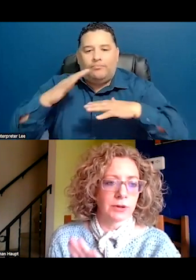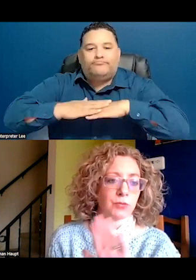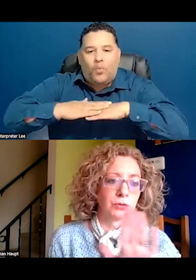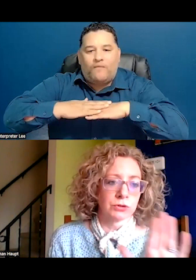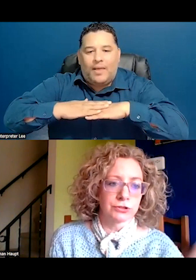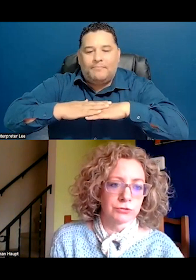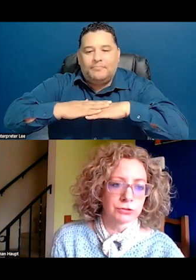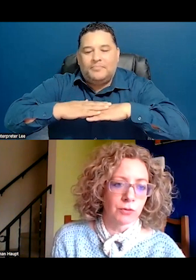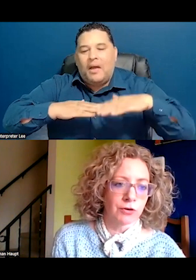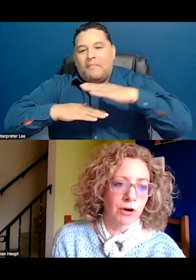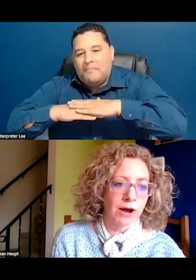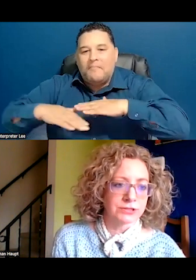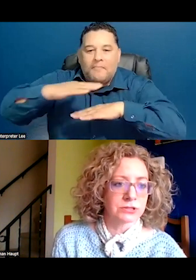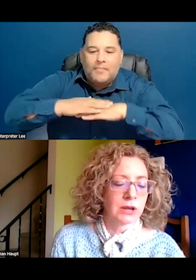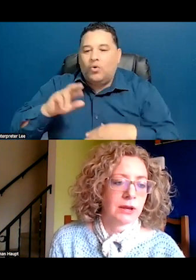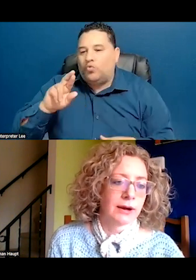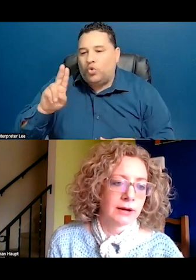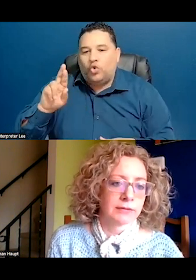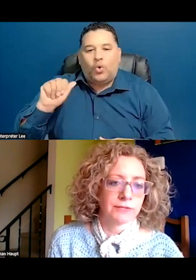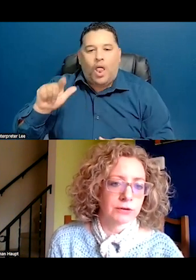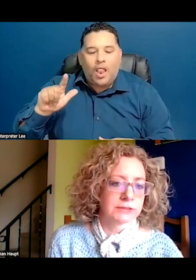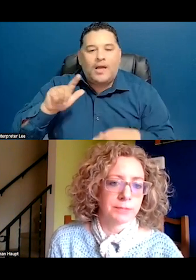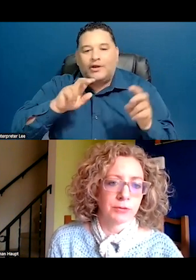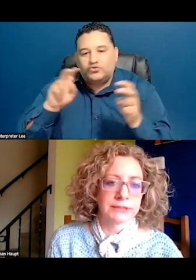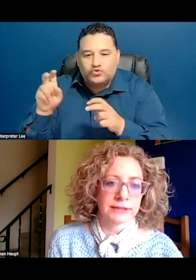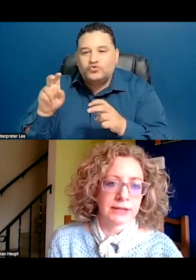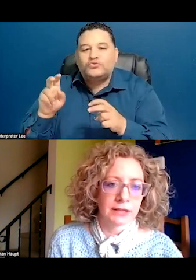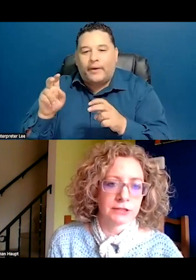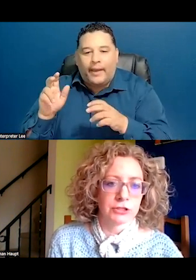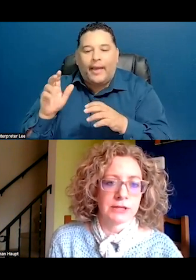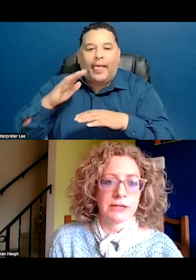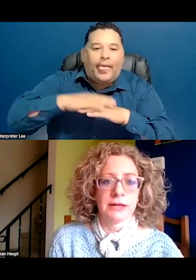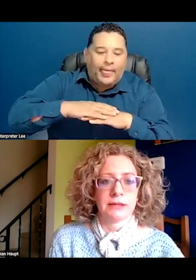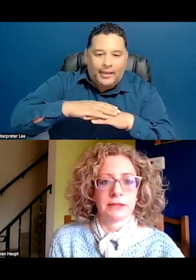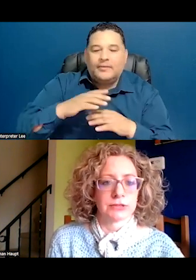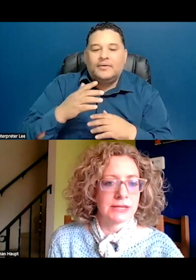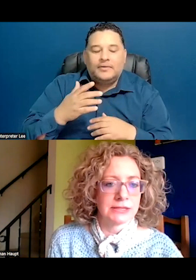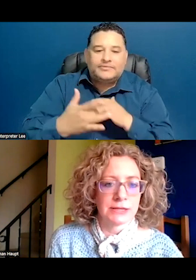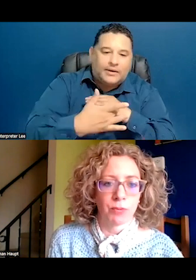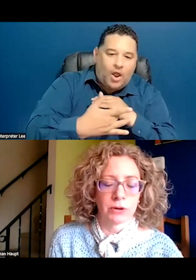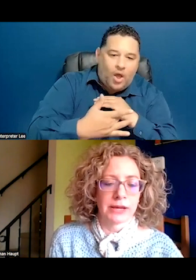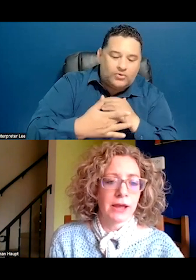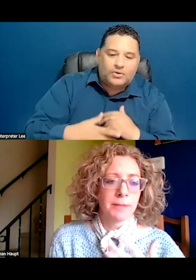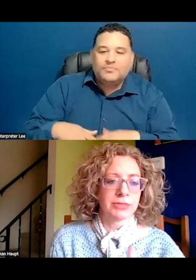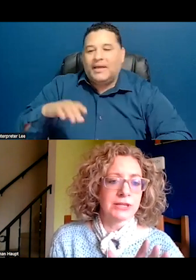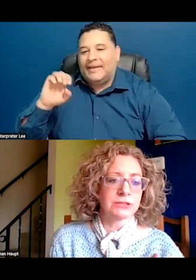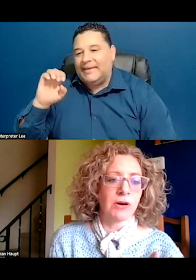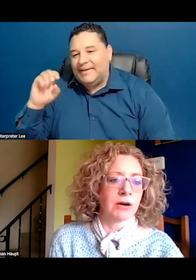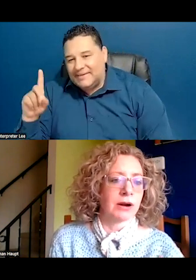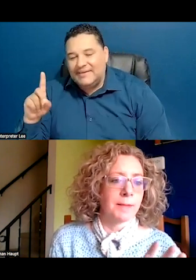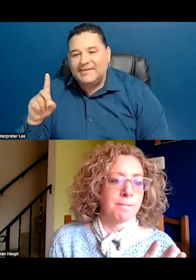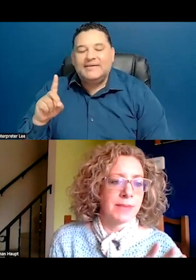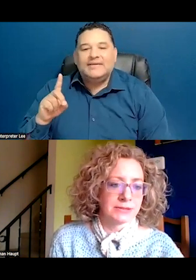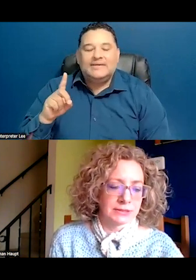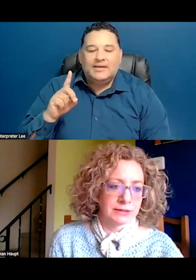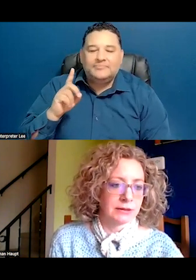where some rural issues go across. For example, in technology, there's ED boarding, but these